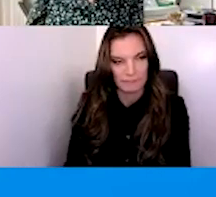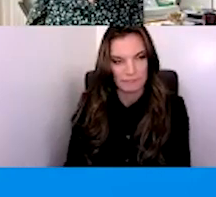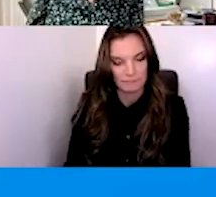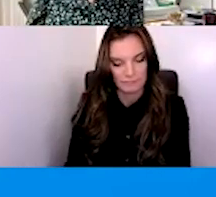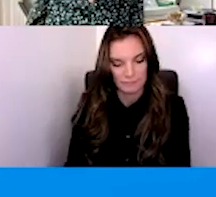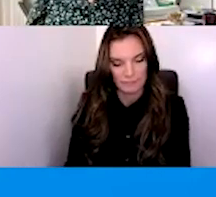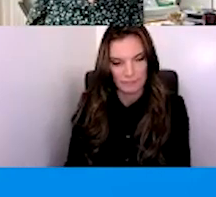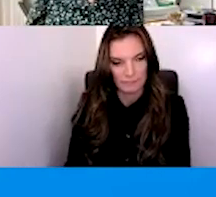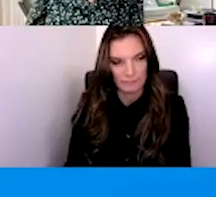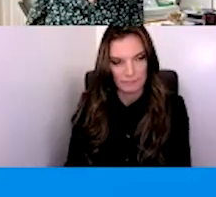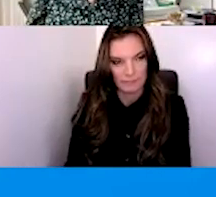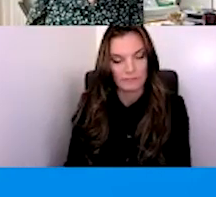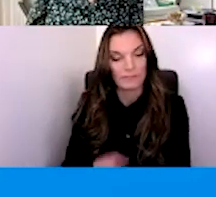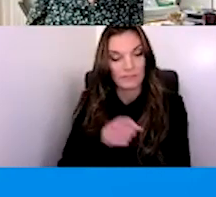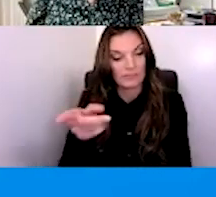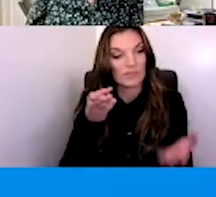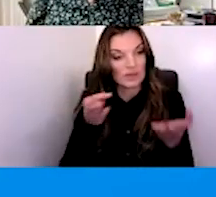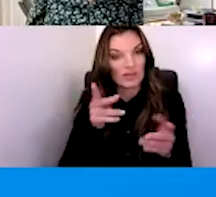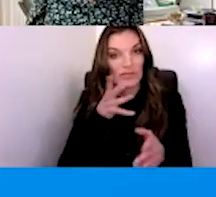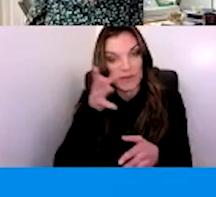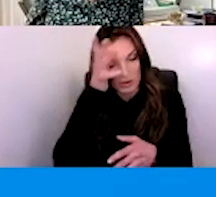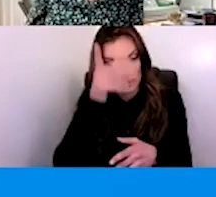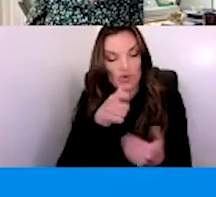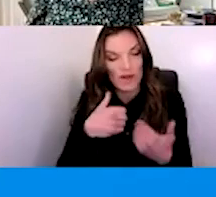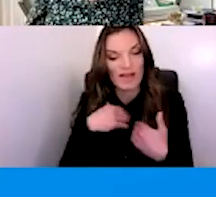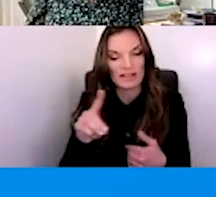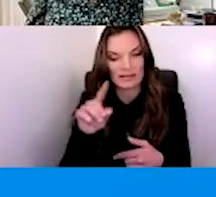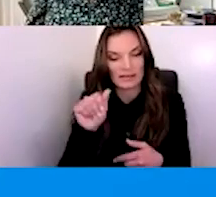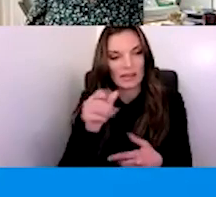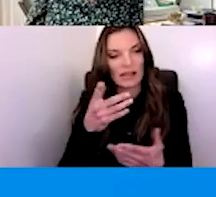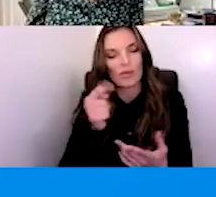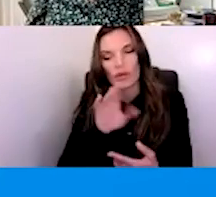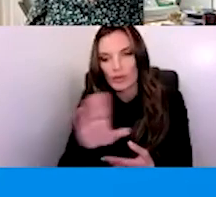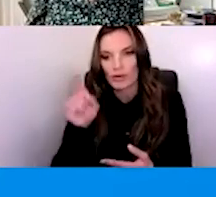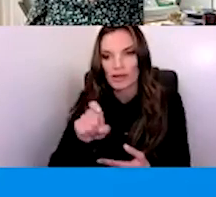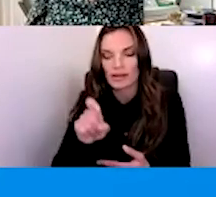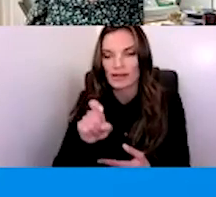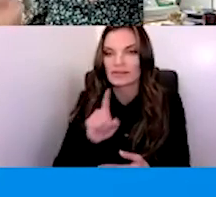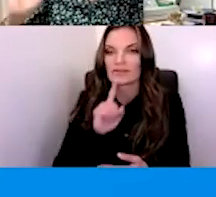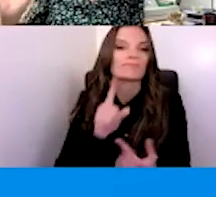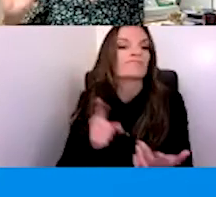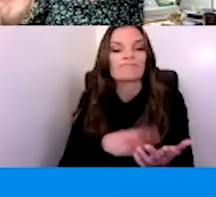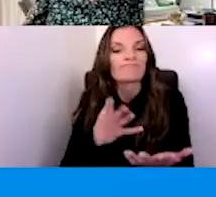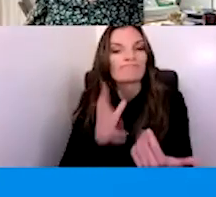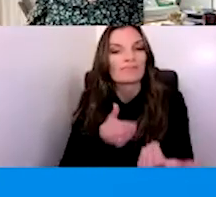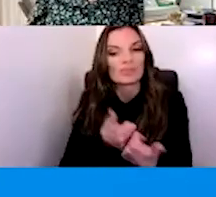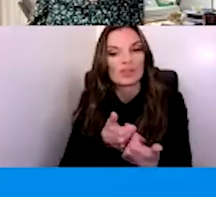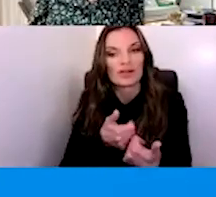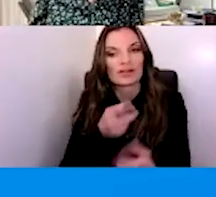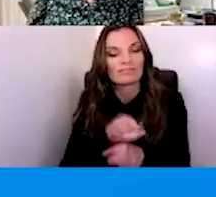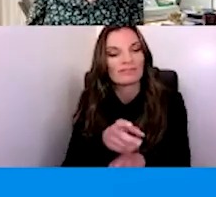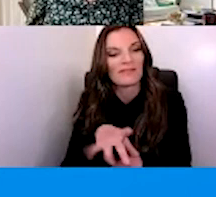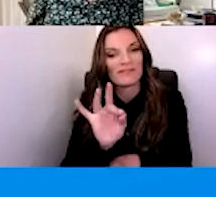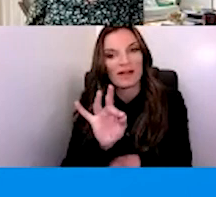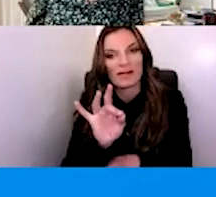parents with disabilities in your work or you think about their needs, it may be challenging for you to find people who will raise their